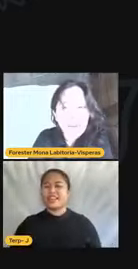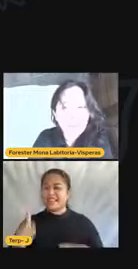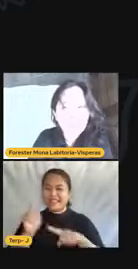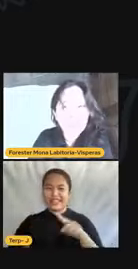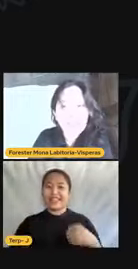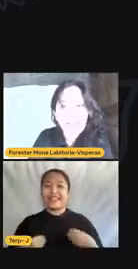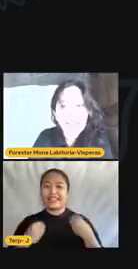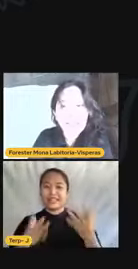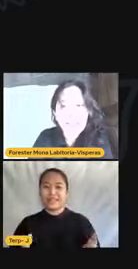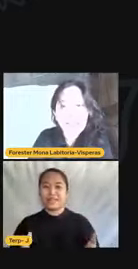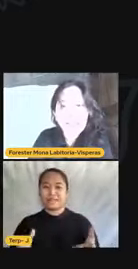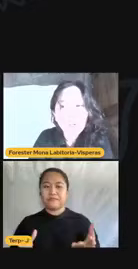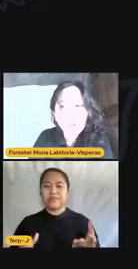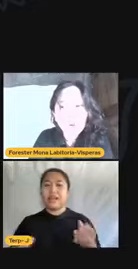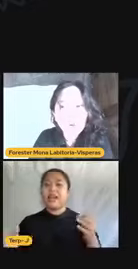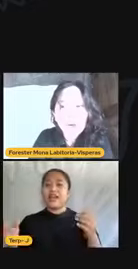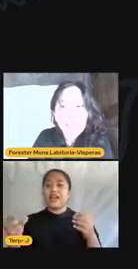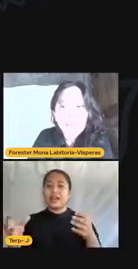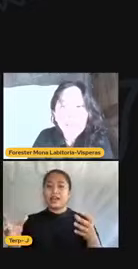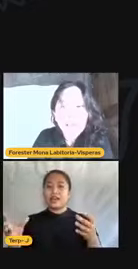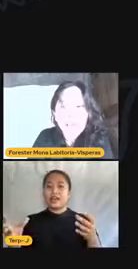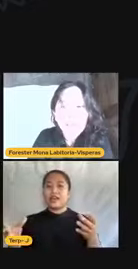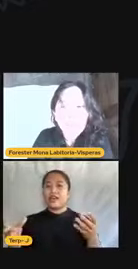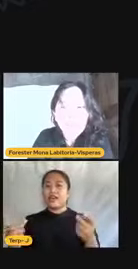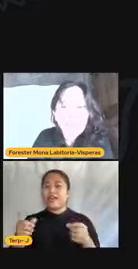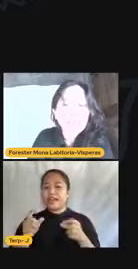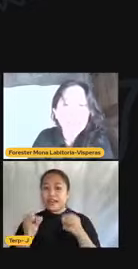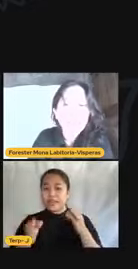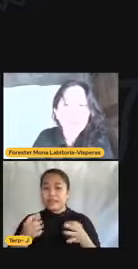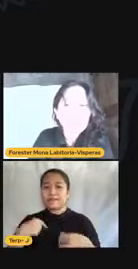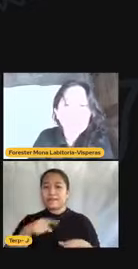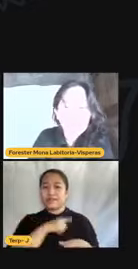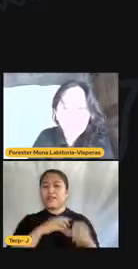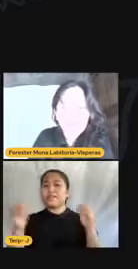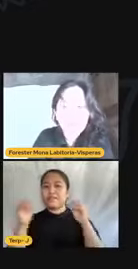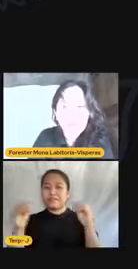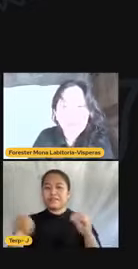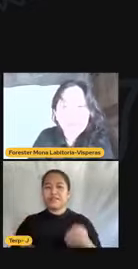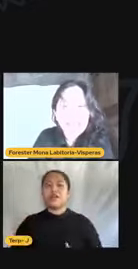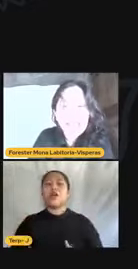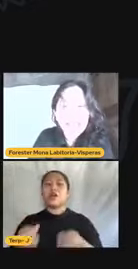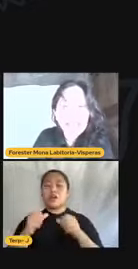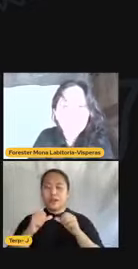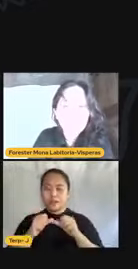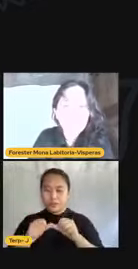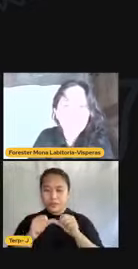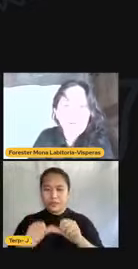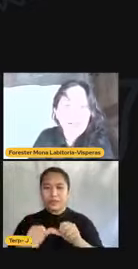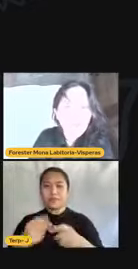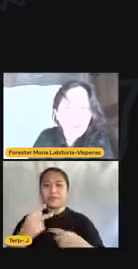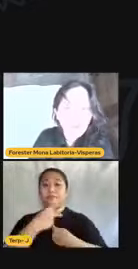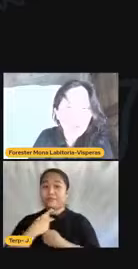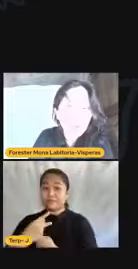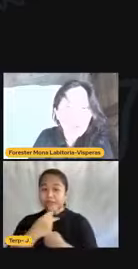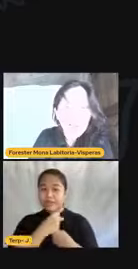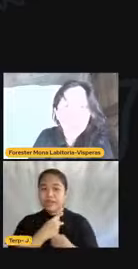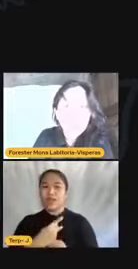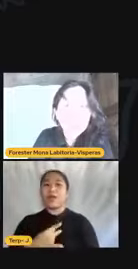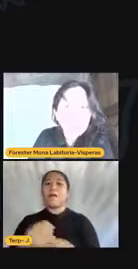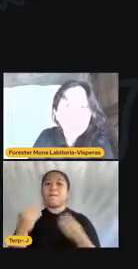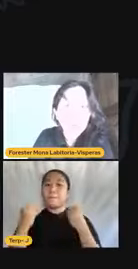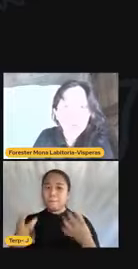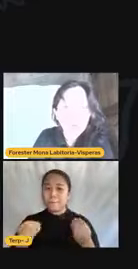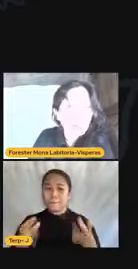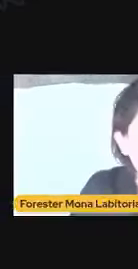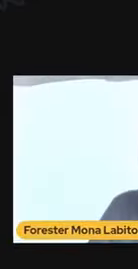not have. And nakita ko po na the more I take care of myself, mas naaalagaan ko po yung mga anak ko. At